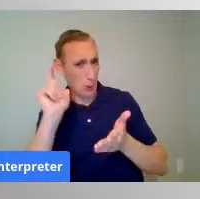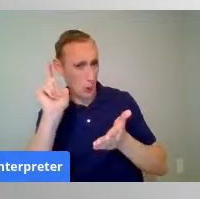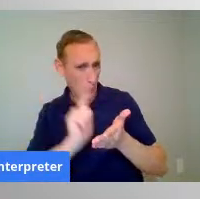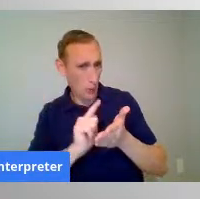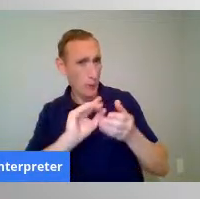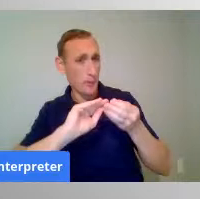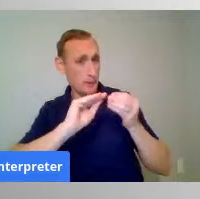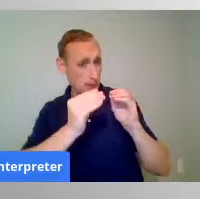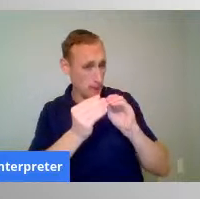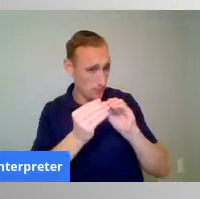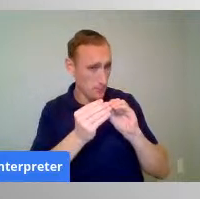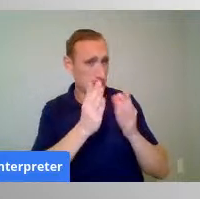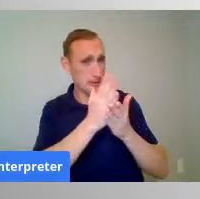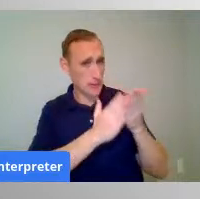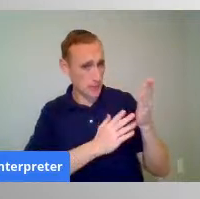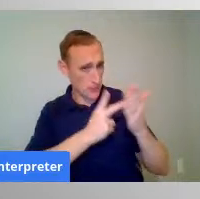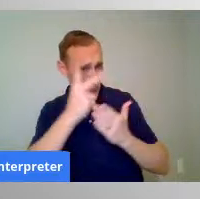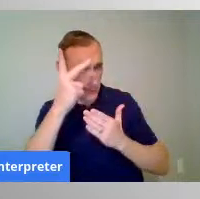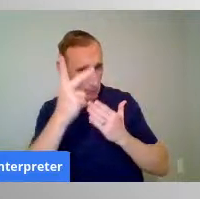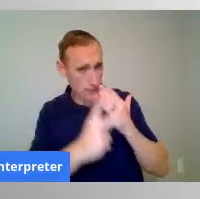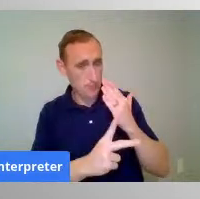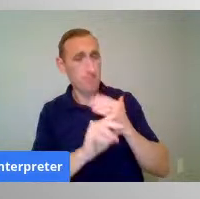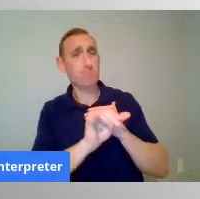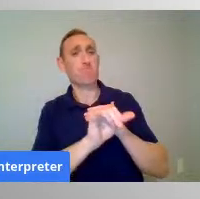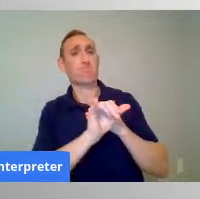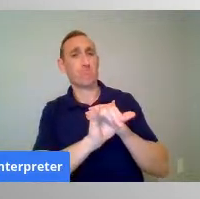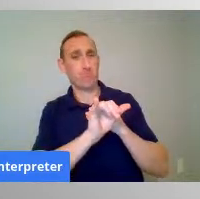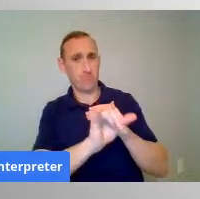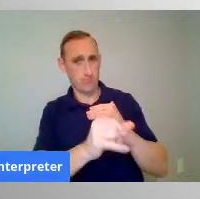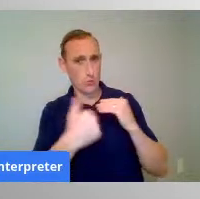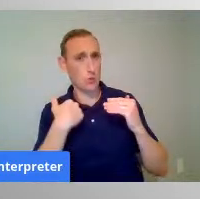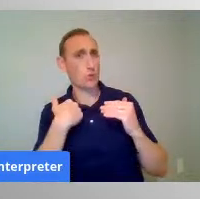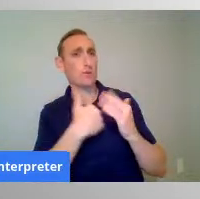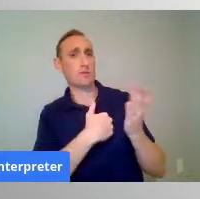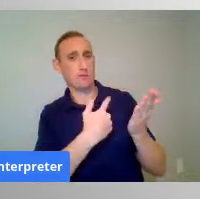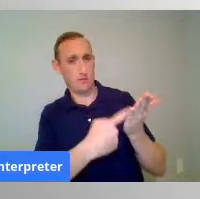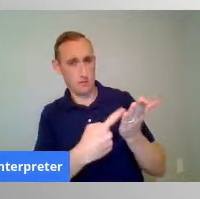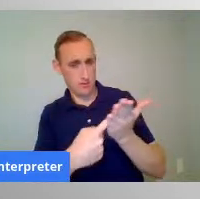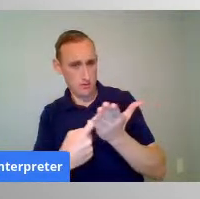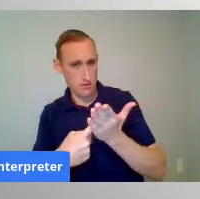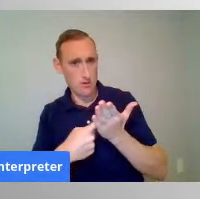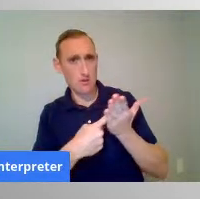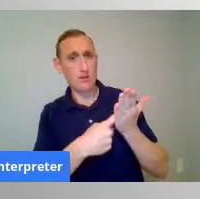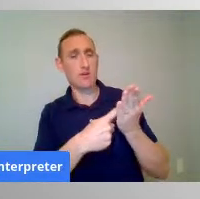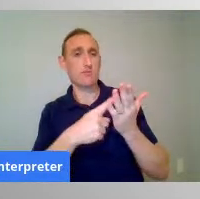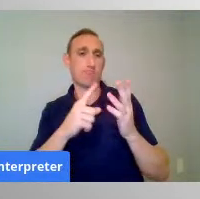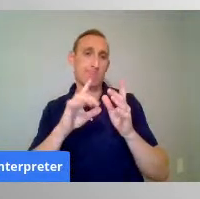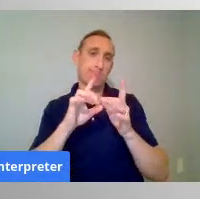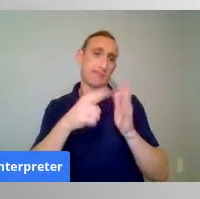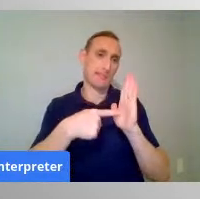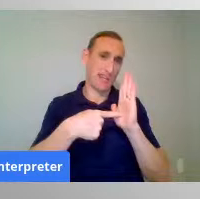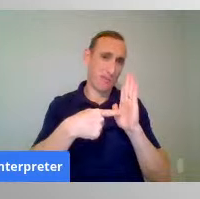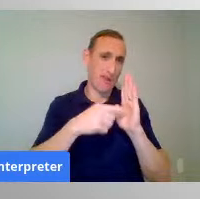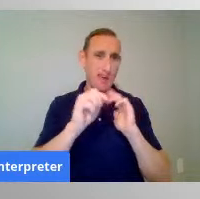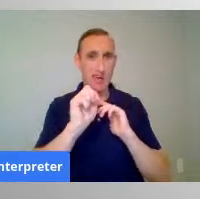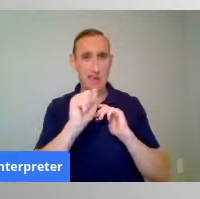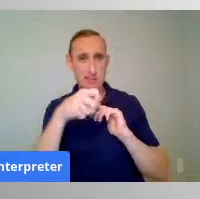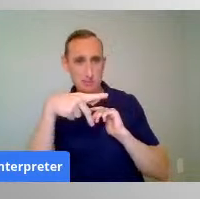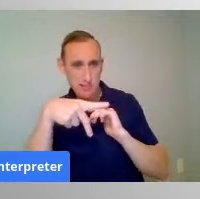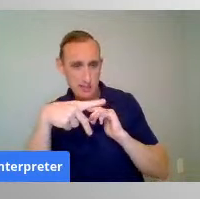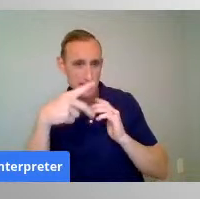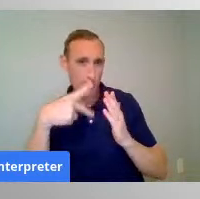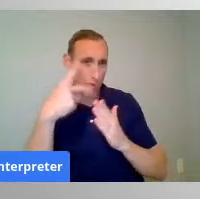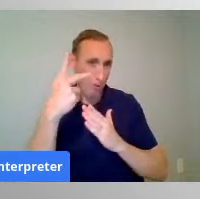some areas. And then we talked about that around participation even of ASP programs, and then looking at